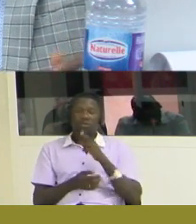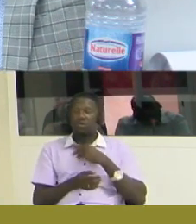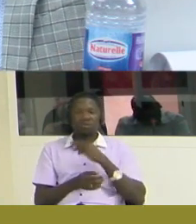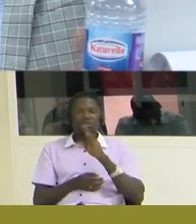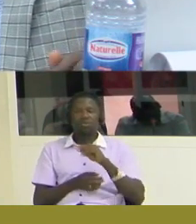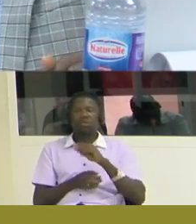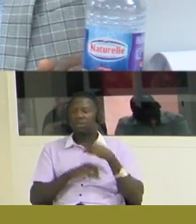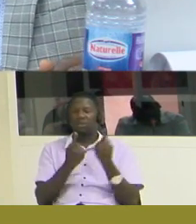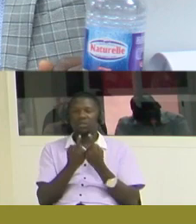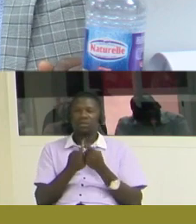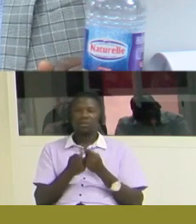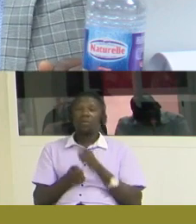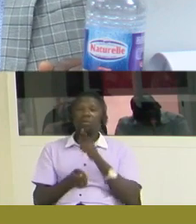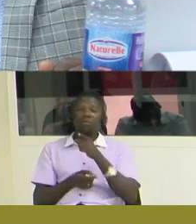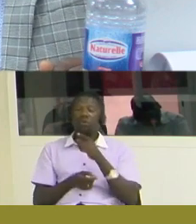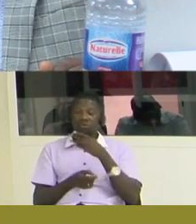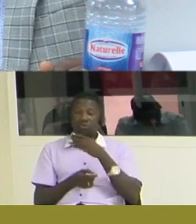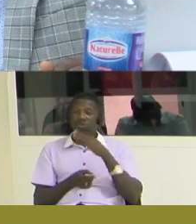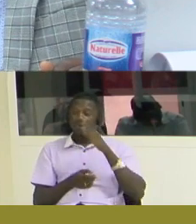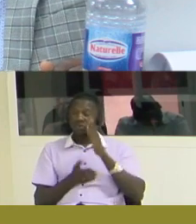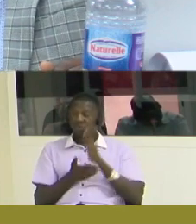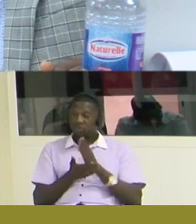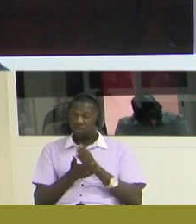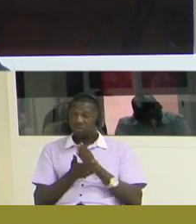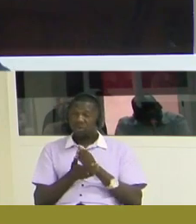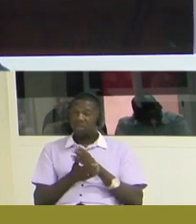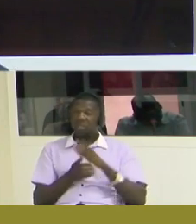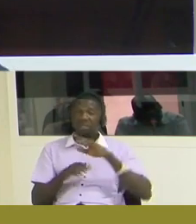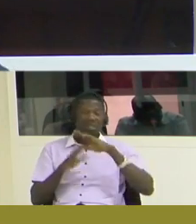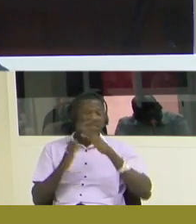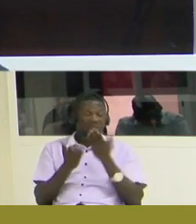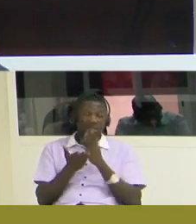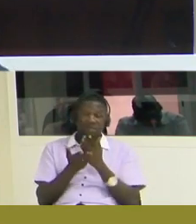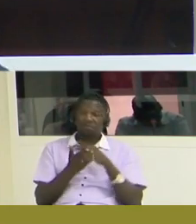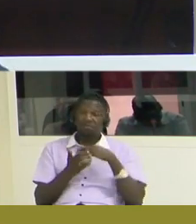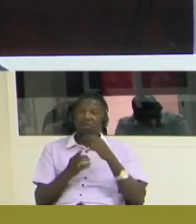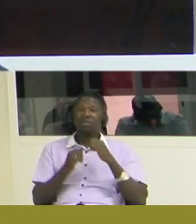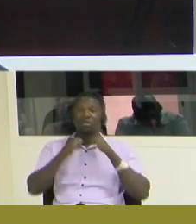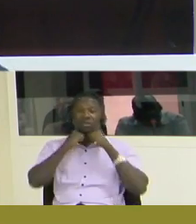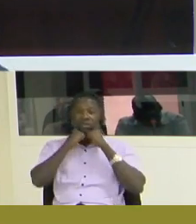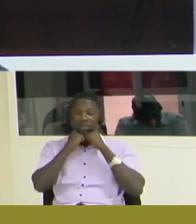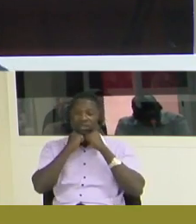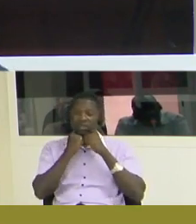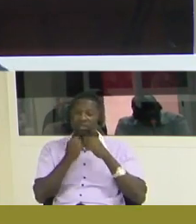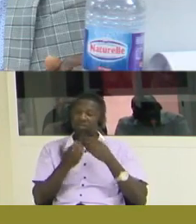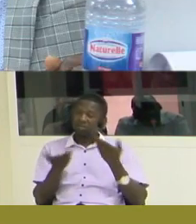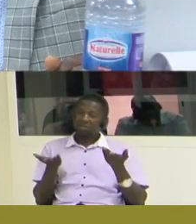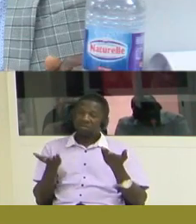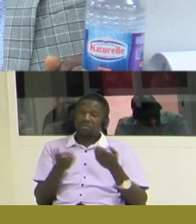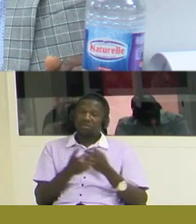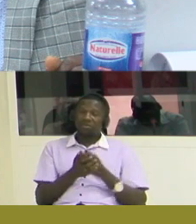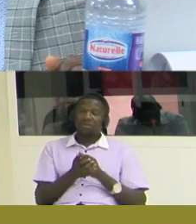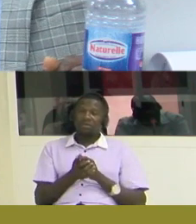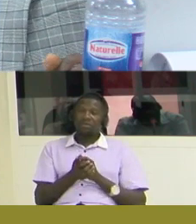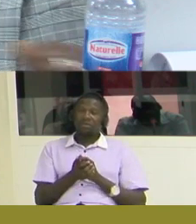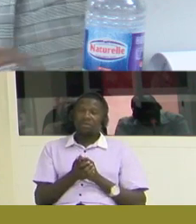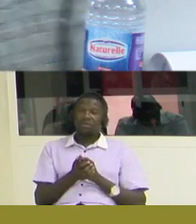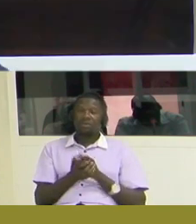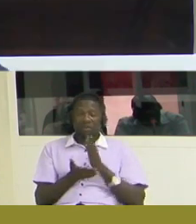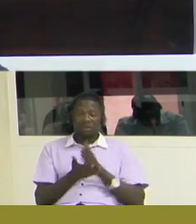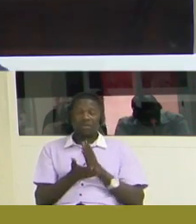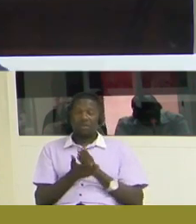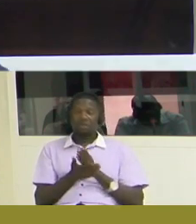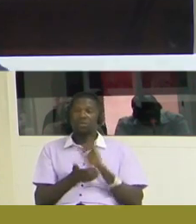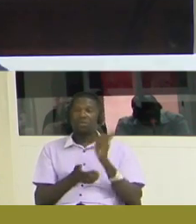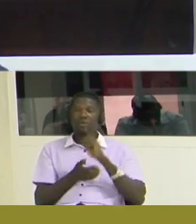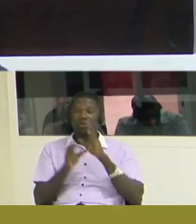for for Sunnis our beliefs fate absolutely I do what do you say to Sunnis our body Sunnis happily